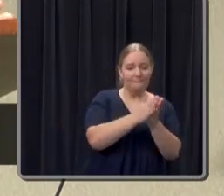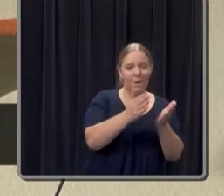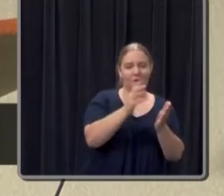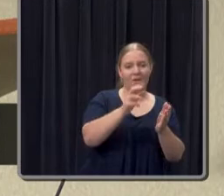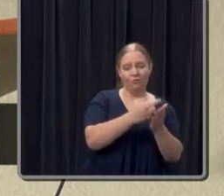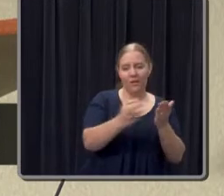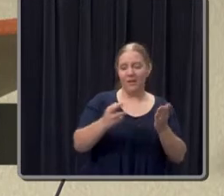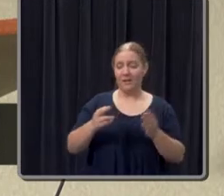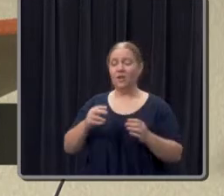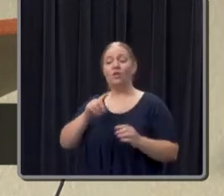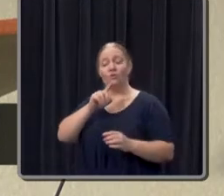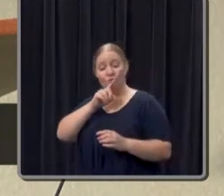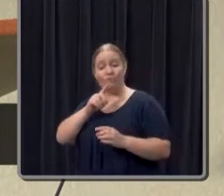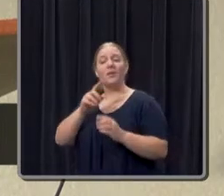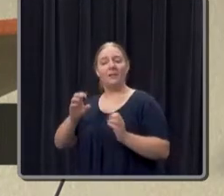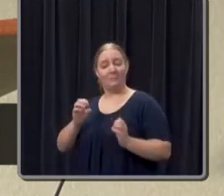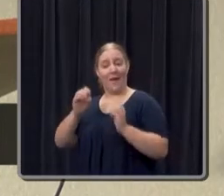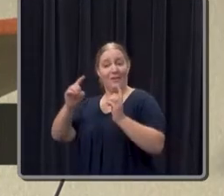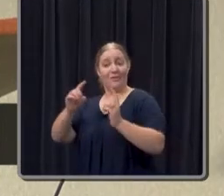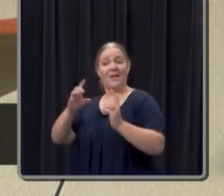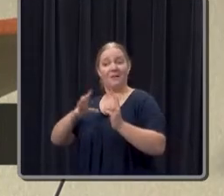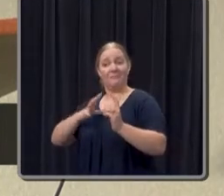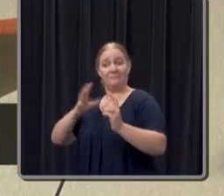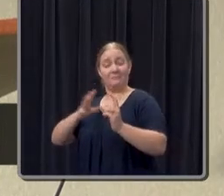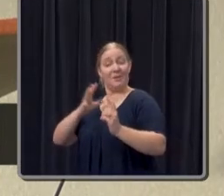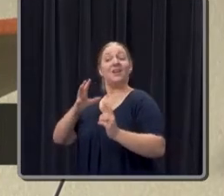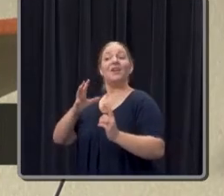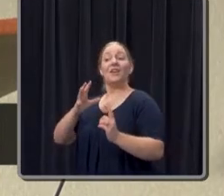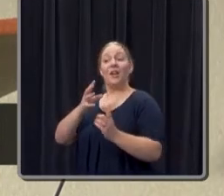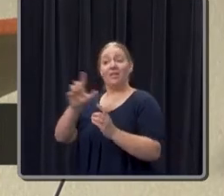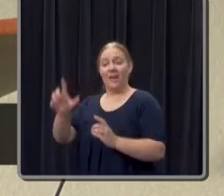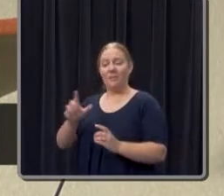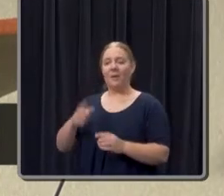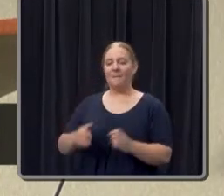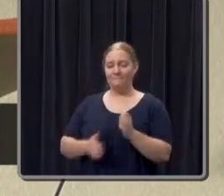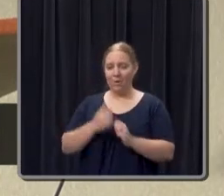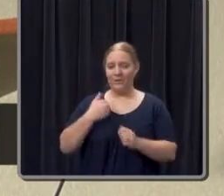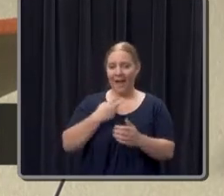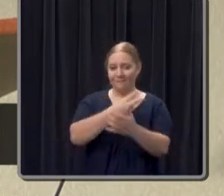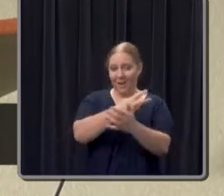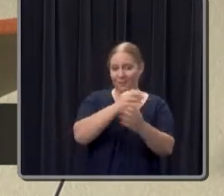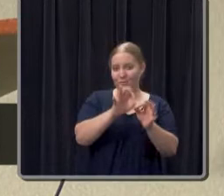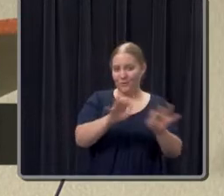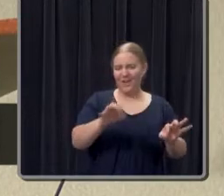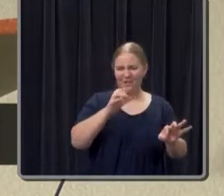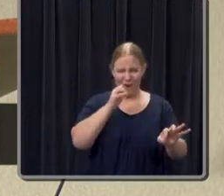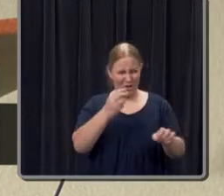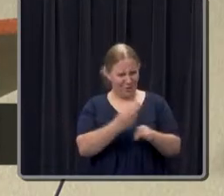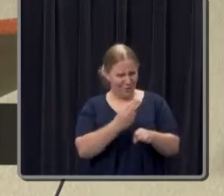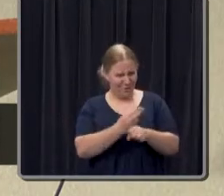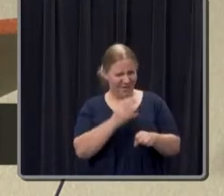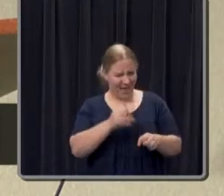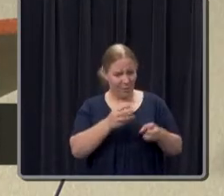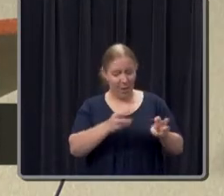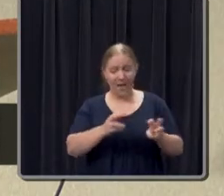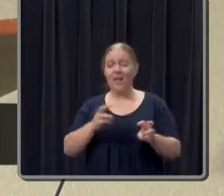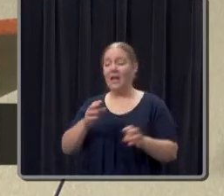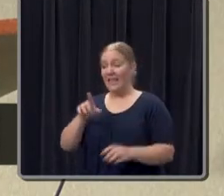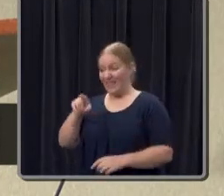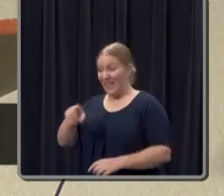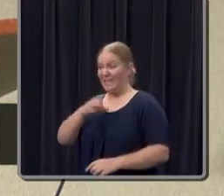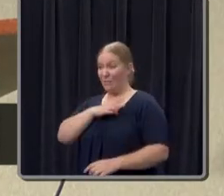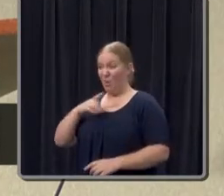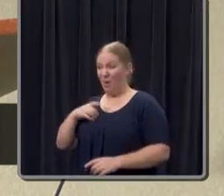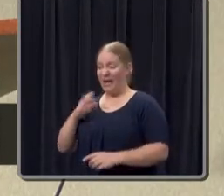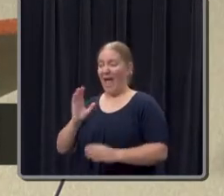librarians. Most of us have a master's degree, but you're not utilizing us in that way. The fact that this board asked the community to support high